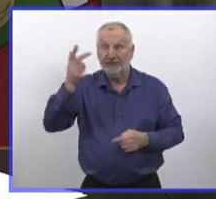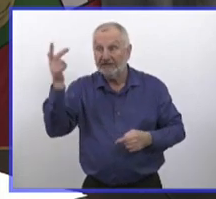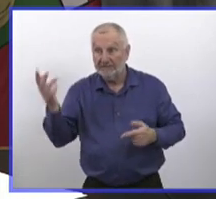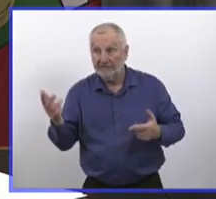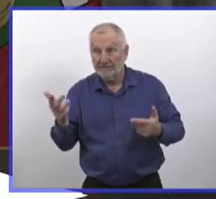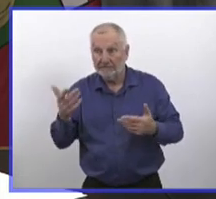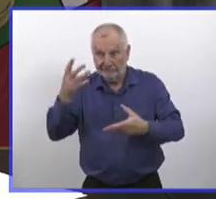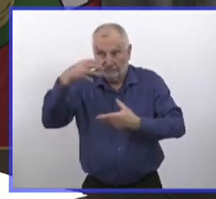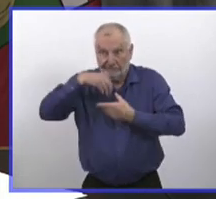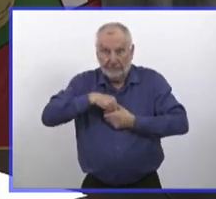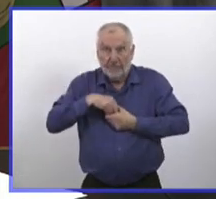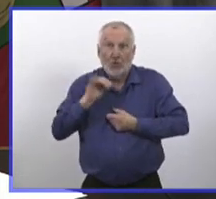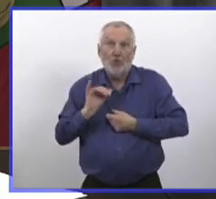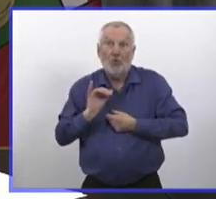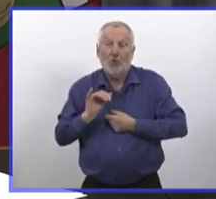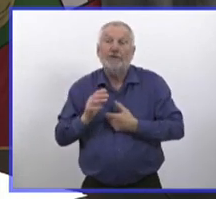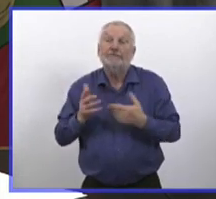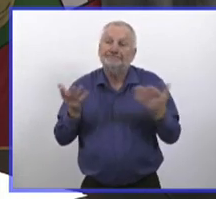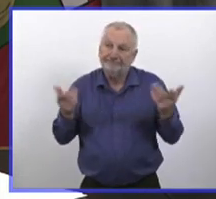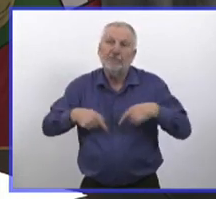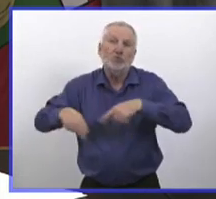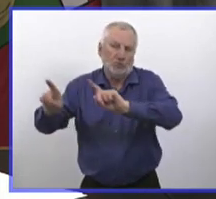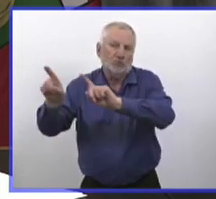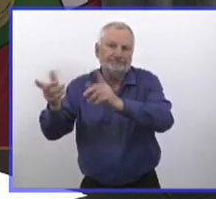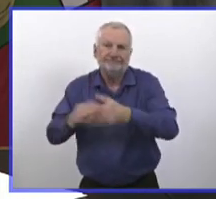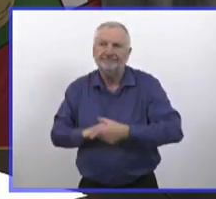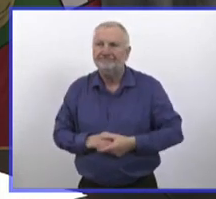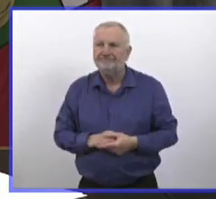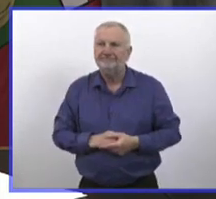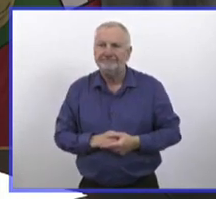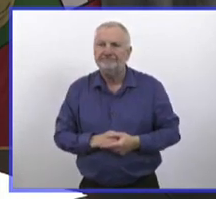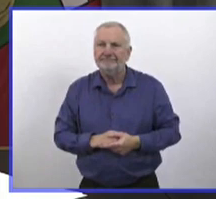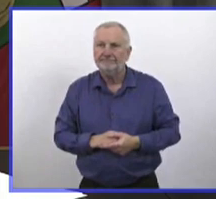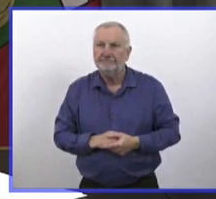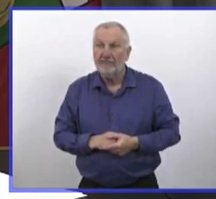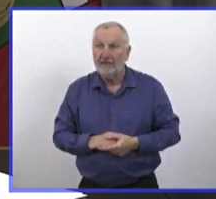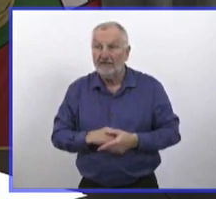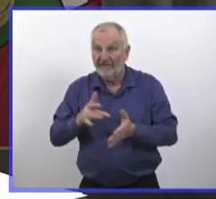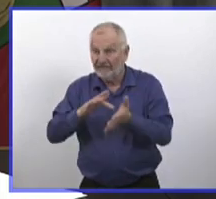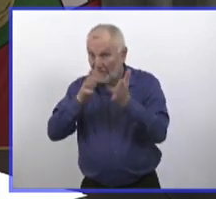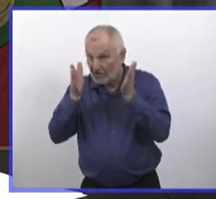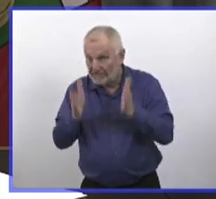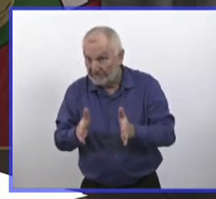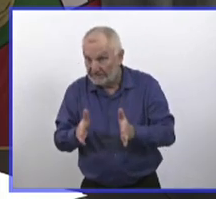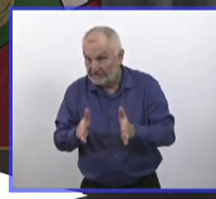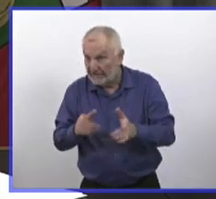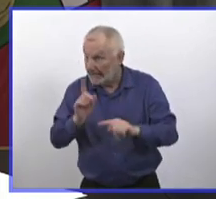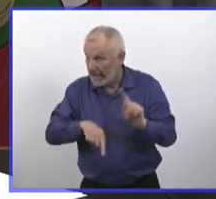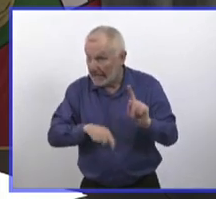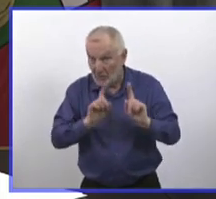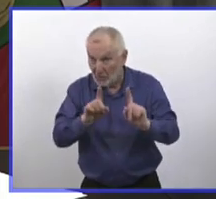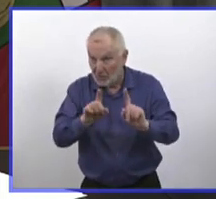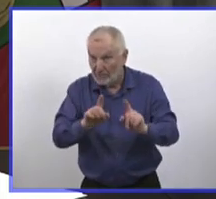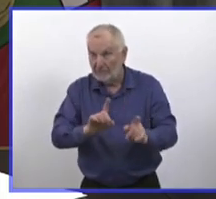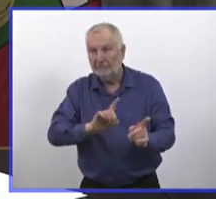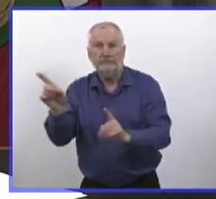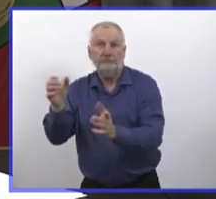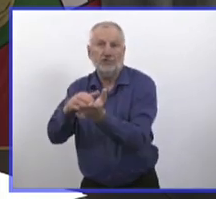provide services differently in a way that certain health conditions might be more prevalent in those settings. So